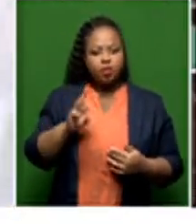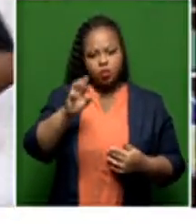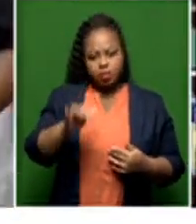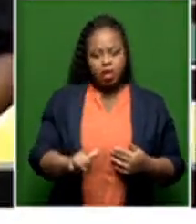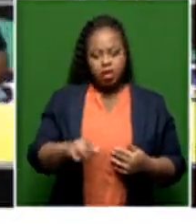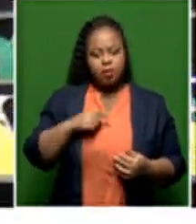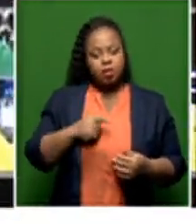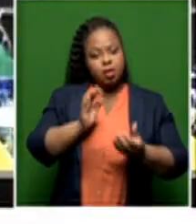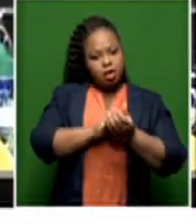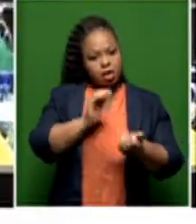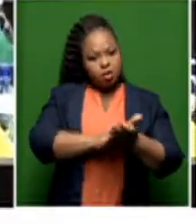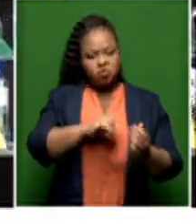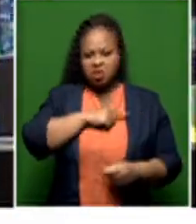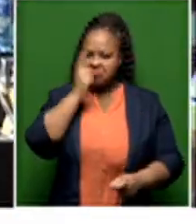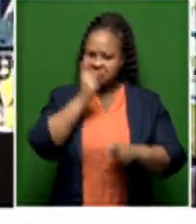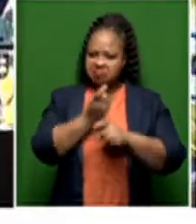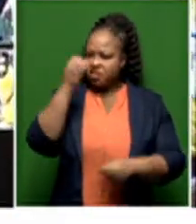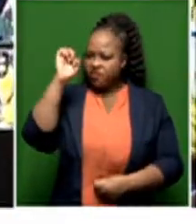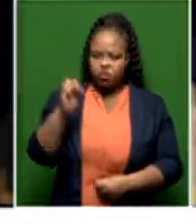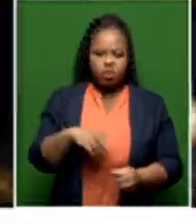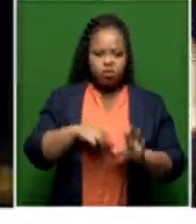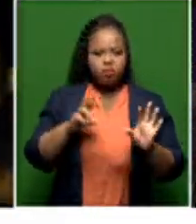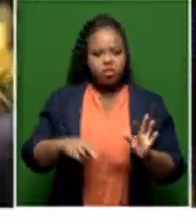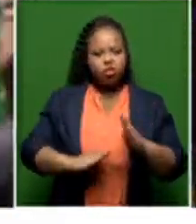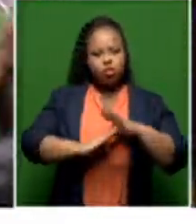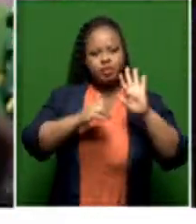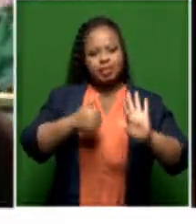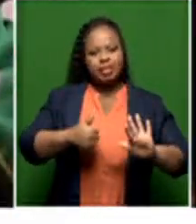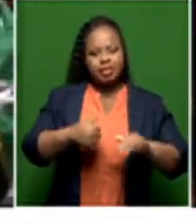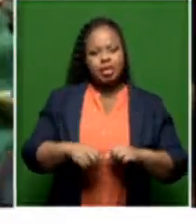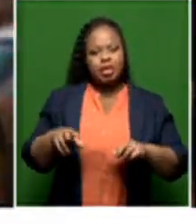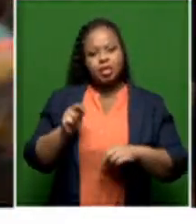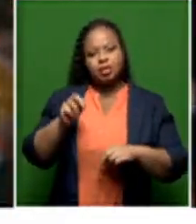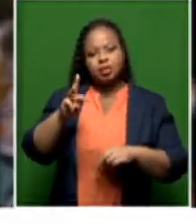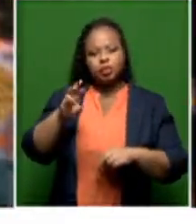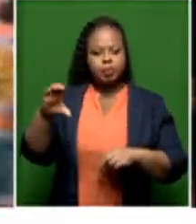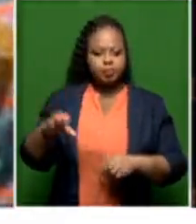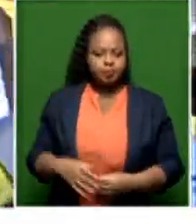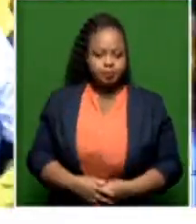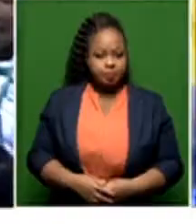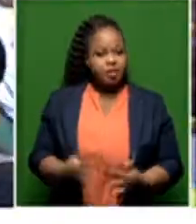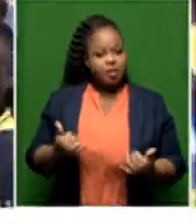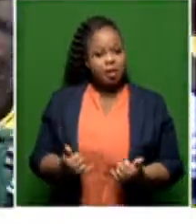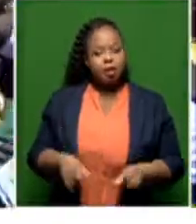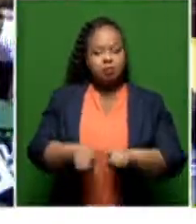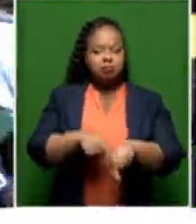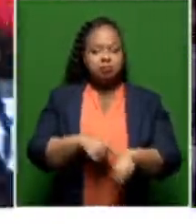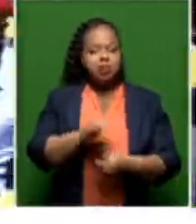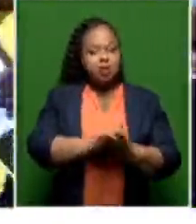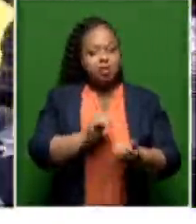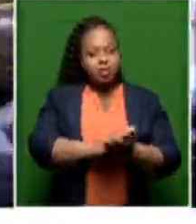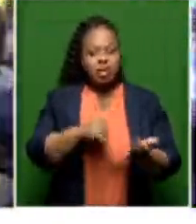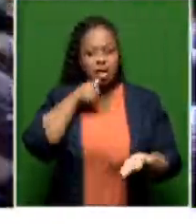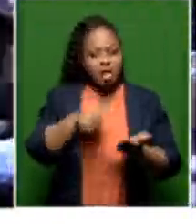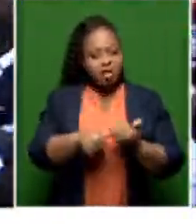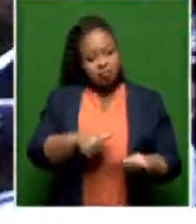and follows Magashule's refusal to step aside in the top six and the National Working Committee meeting. Meanwhile, Magashule has